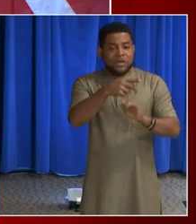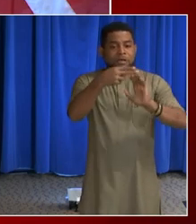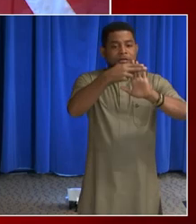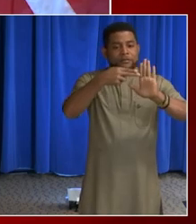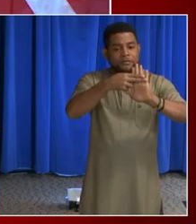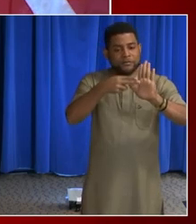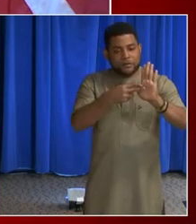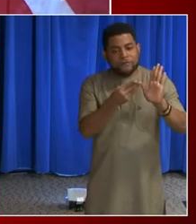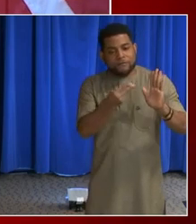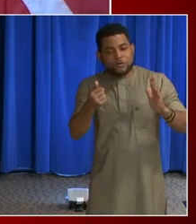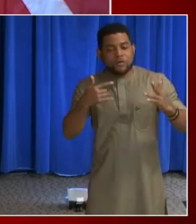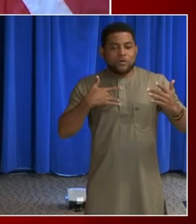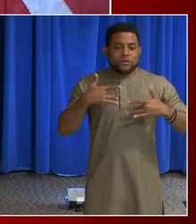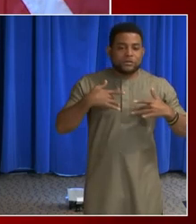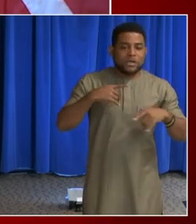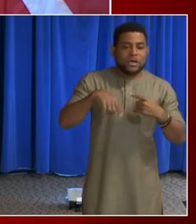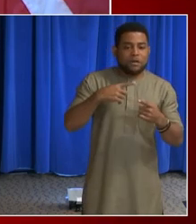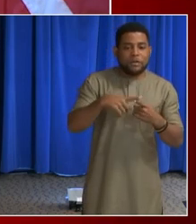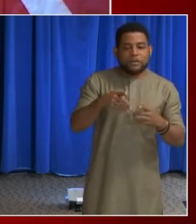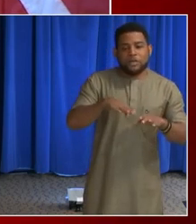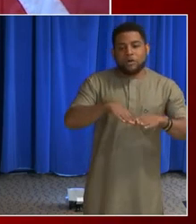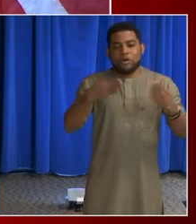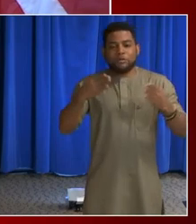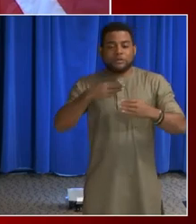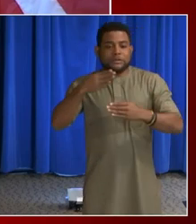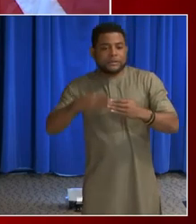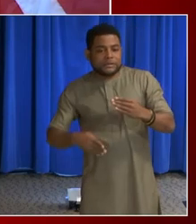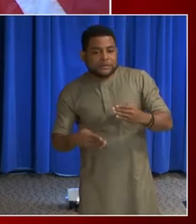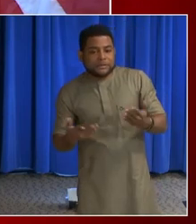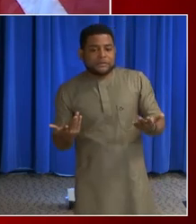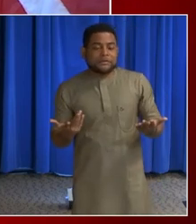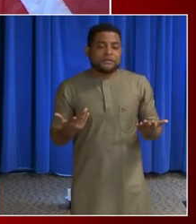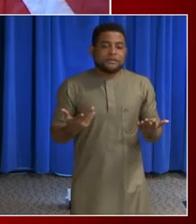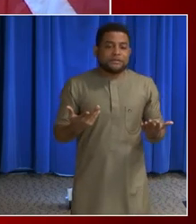the open-ended nature of our request in